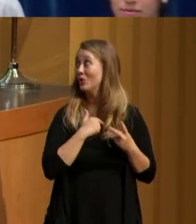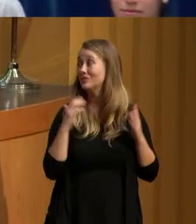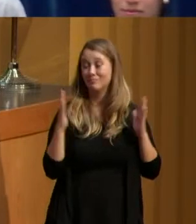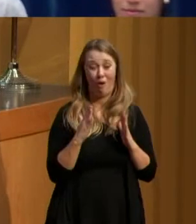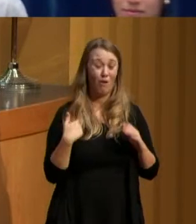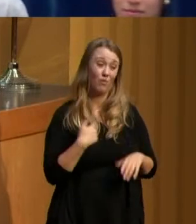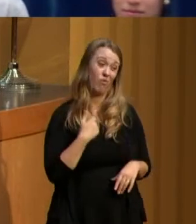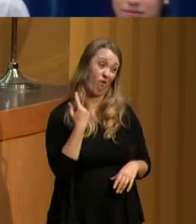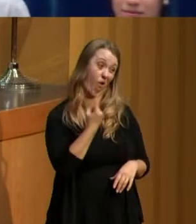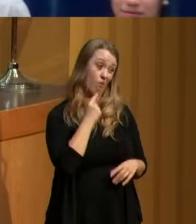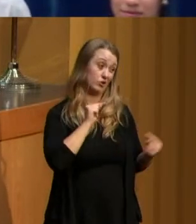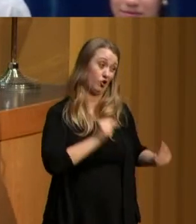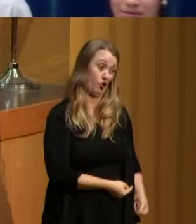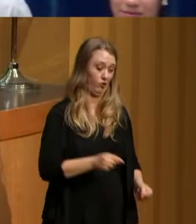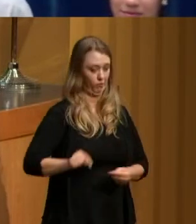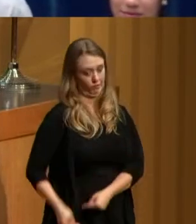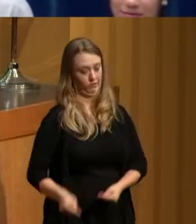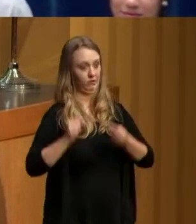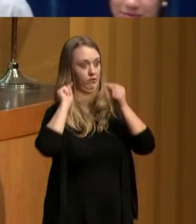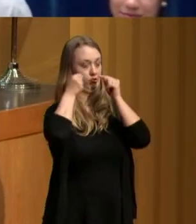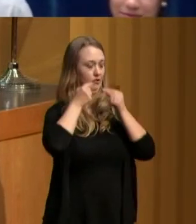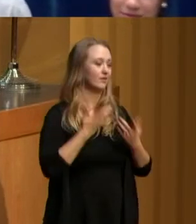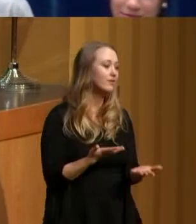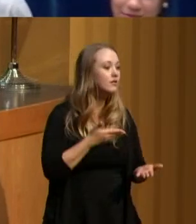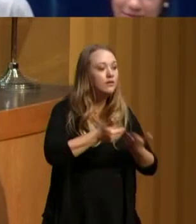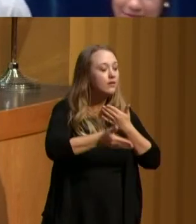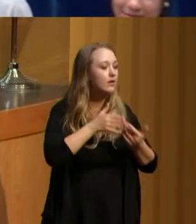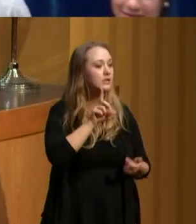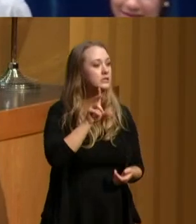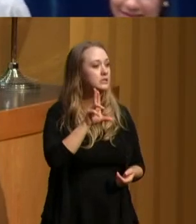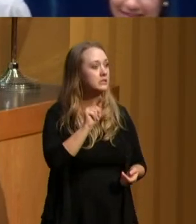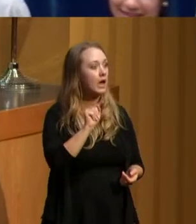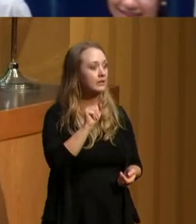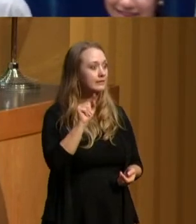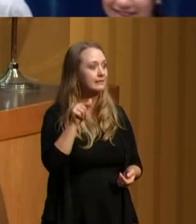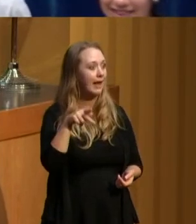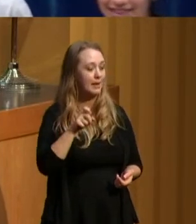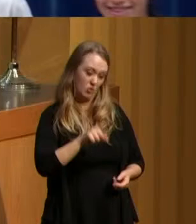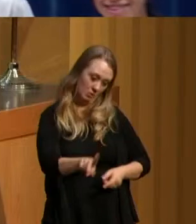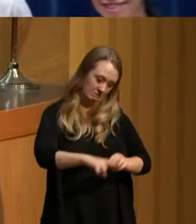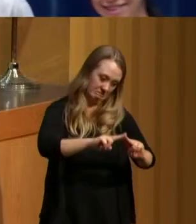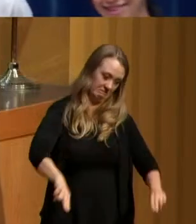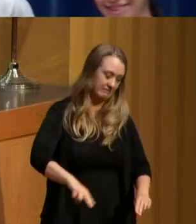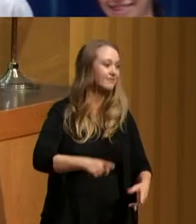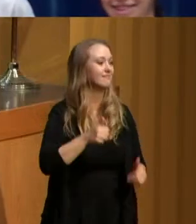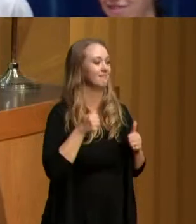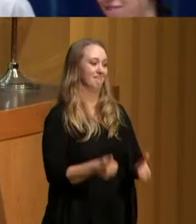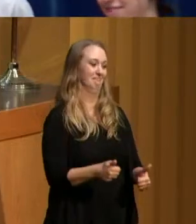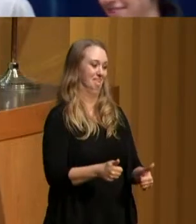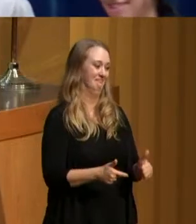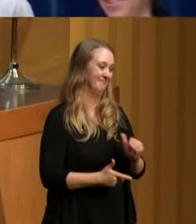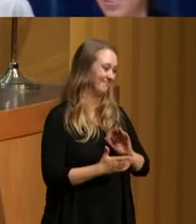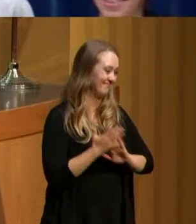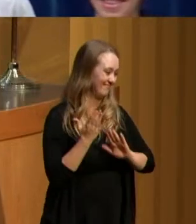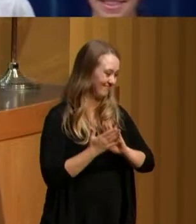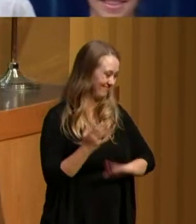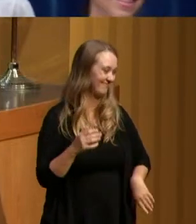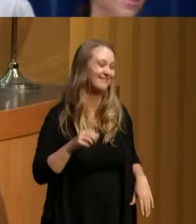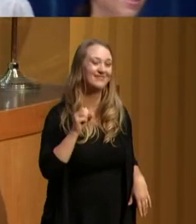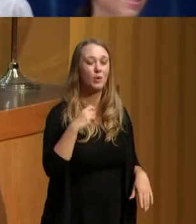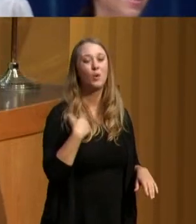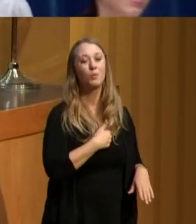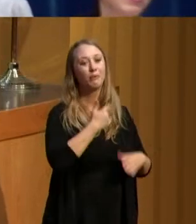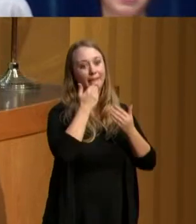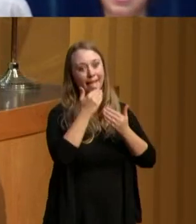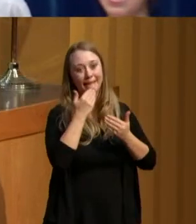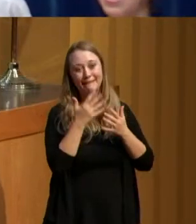up, and you guys, whether it was duct tape or whatever we use, we were able to get on the field and get the job done. So again, we can't say thank